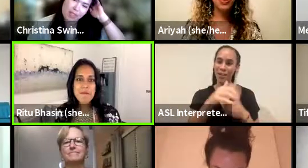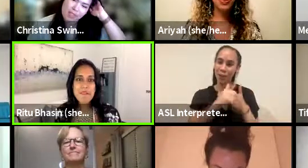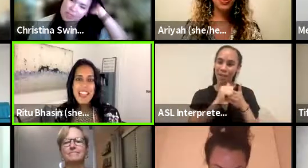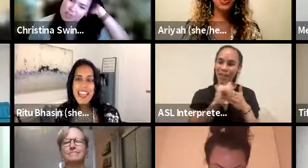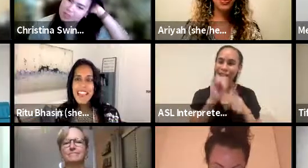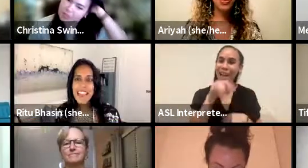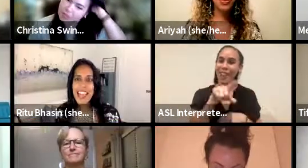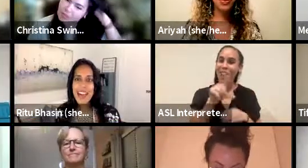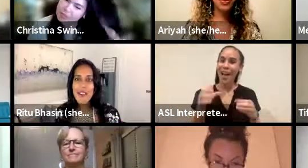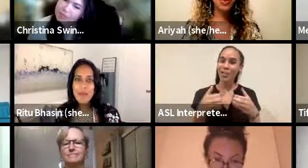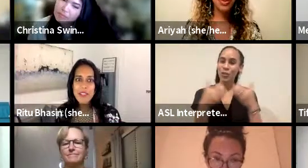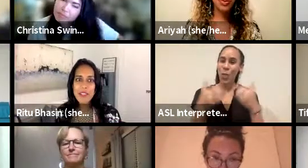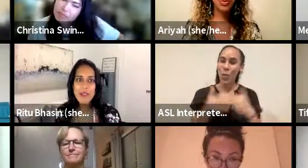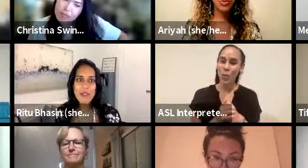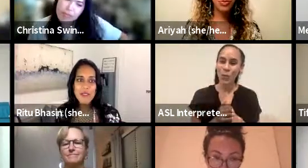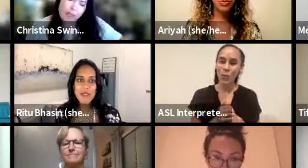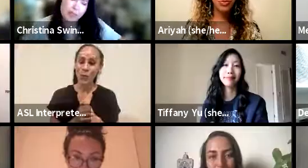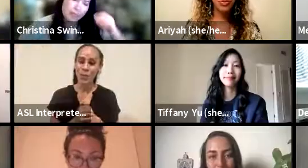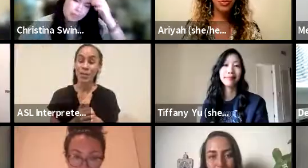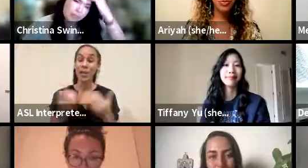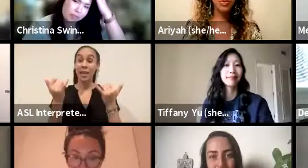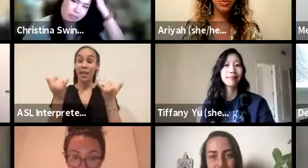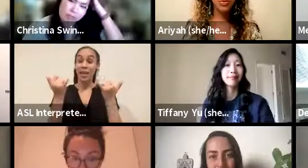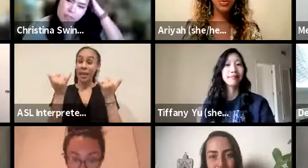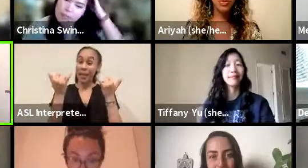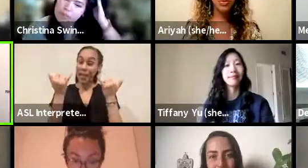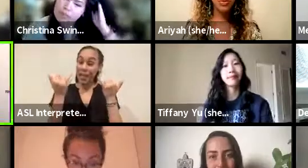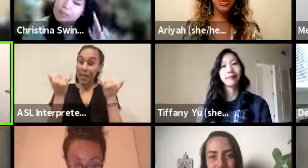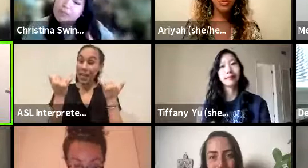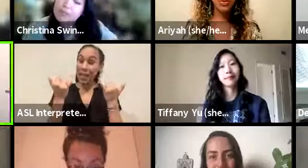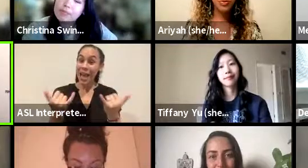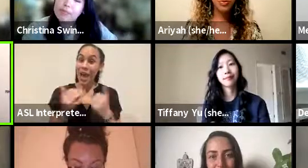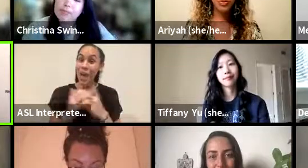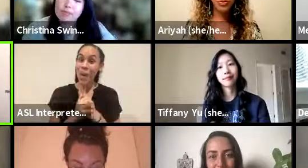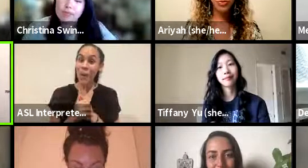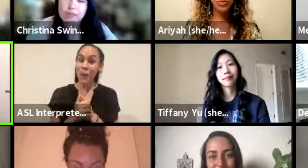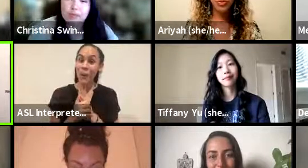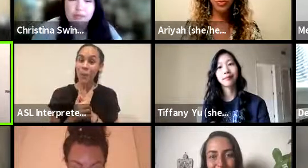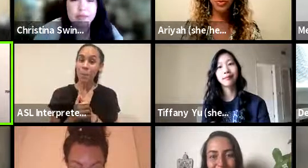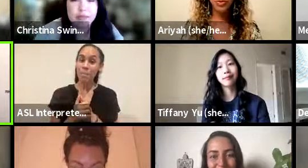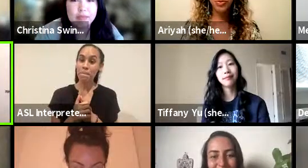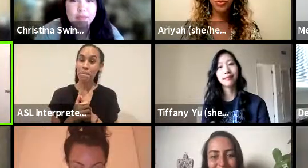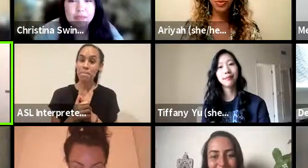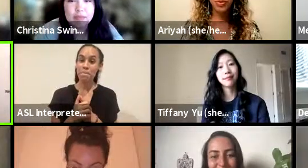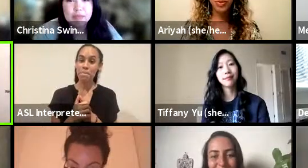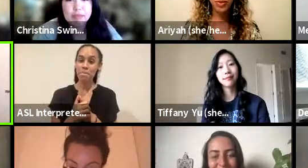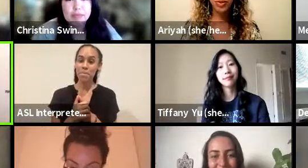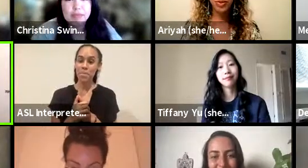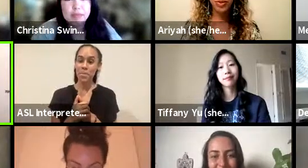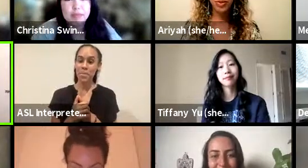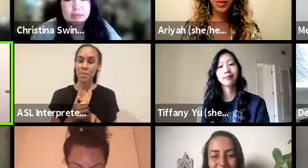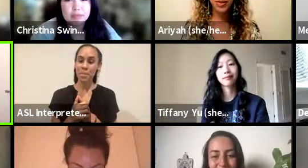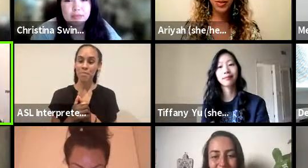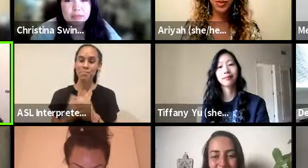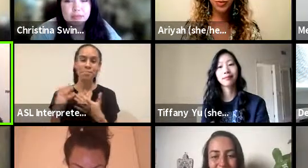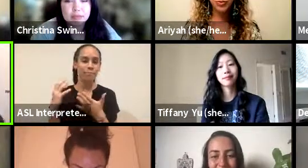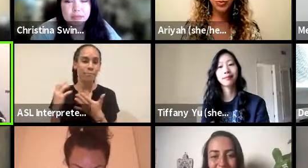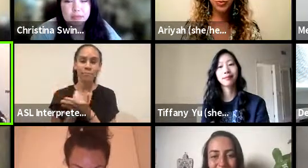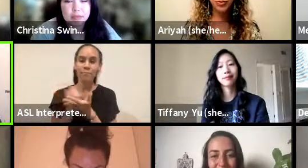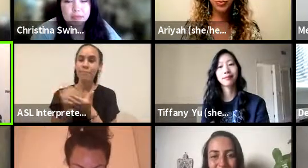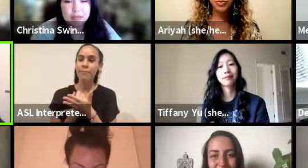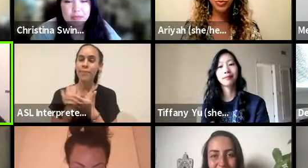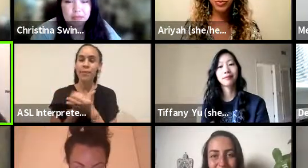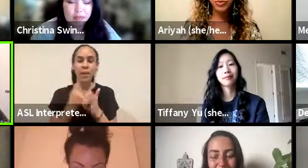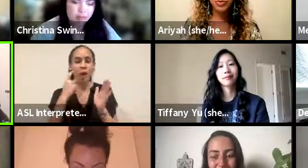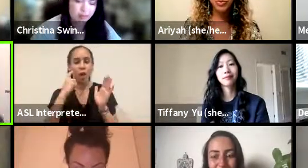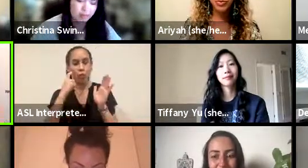toast. And now I'm going to throw out there that this is the time for all of us to recognize